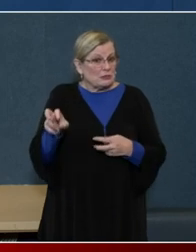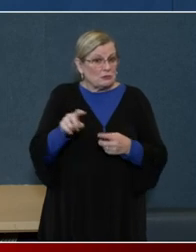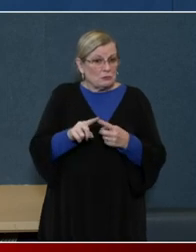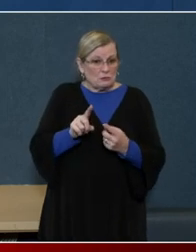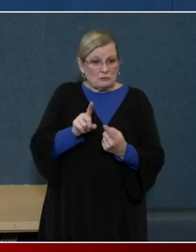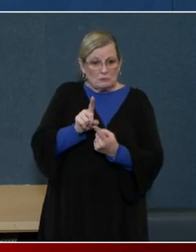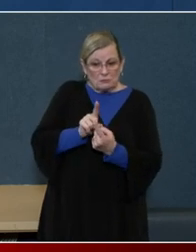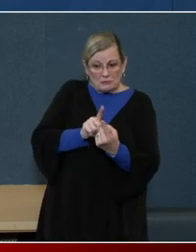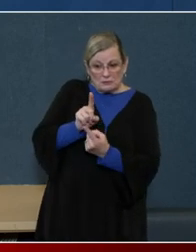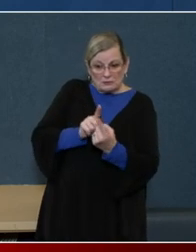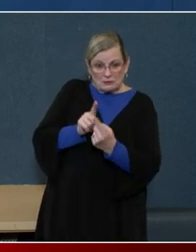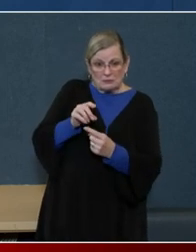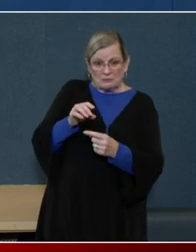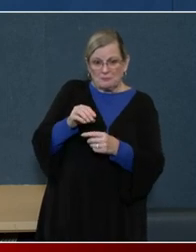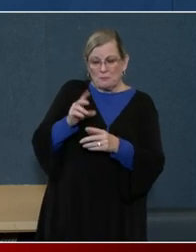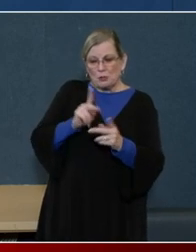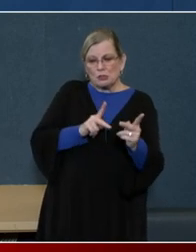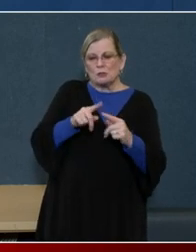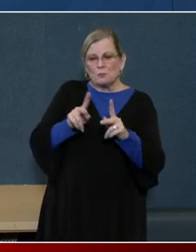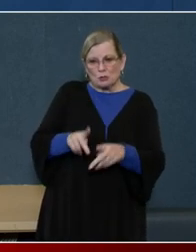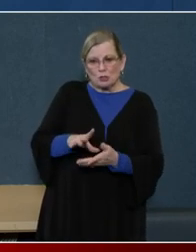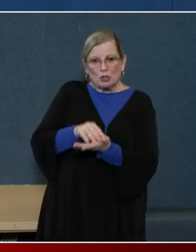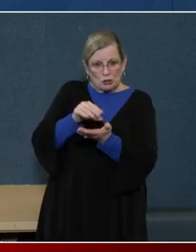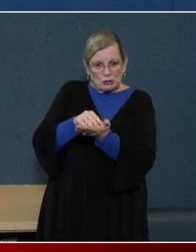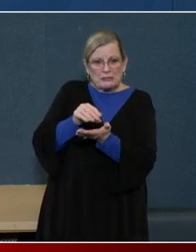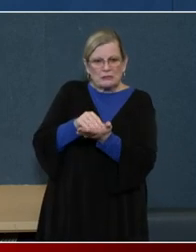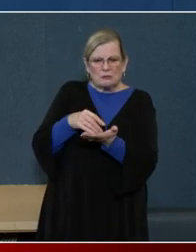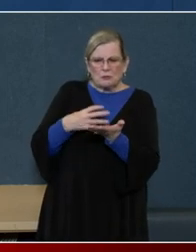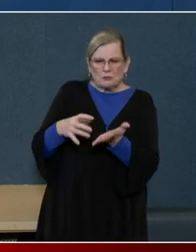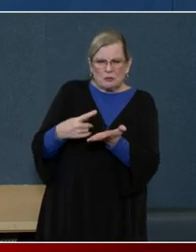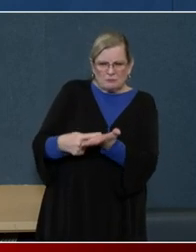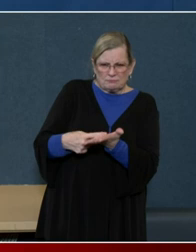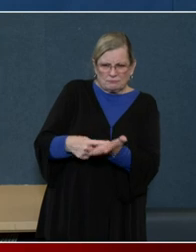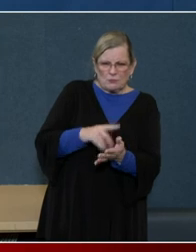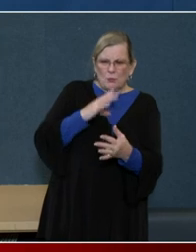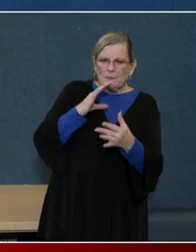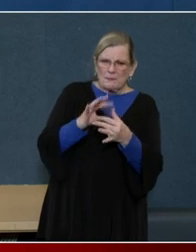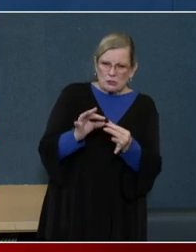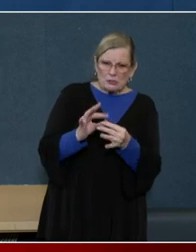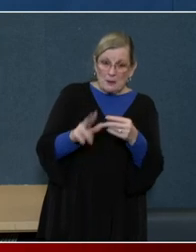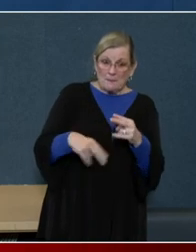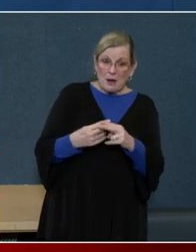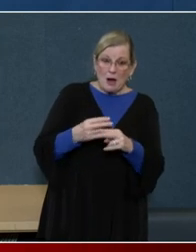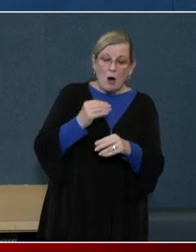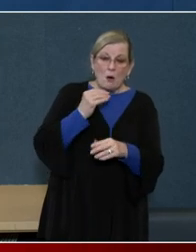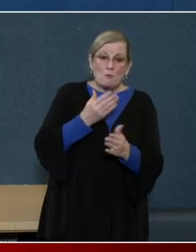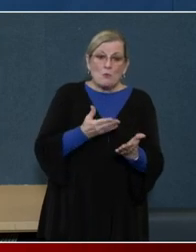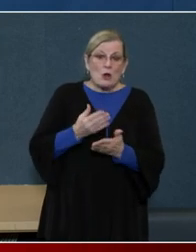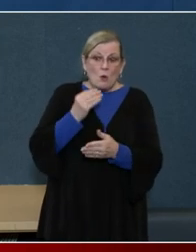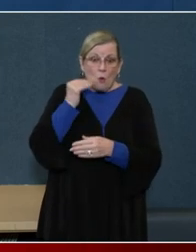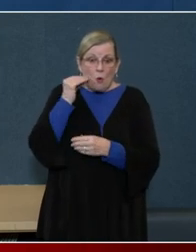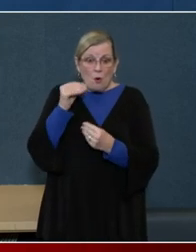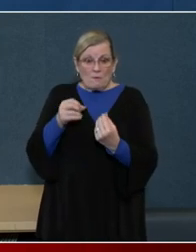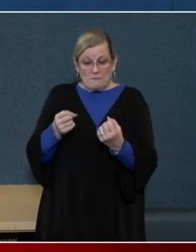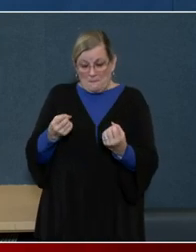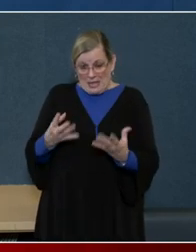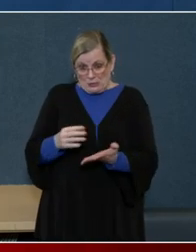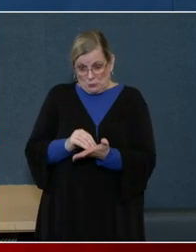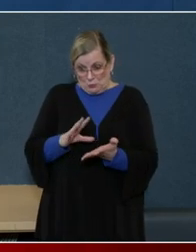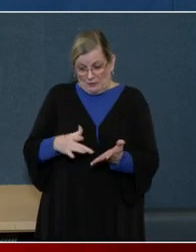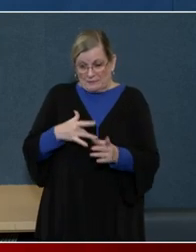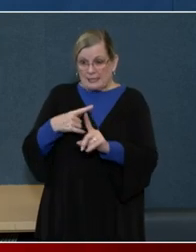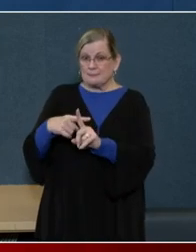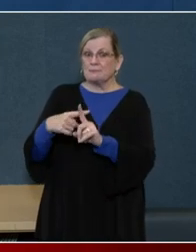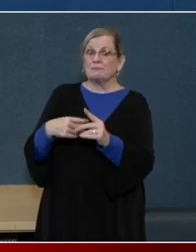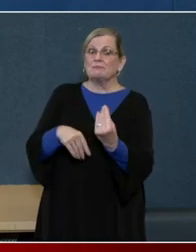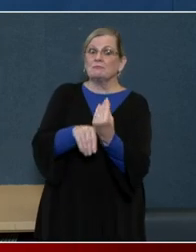responding. We know, as we've mentioned earlier, that learning at home has been positive for many of our students because of the extraordinary work of